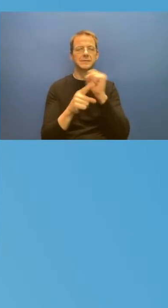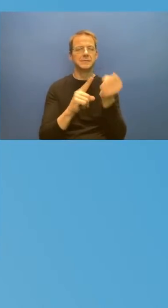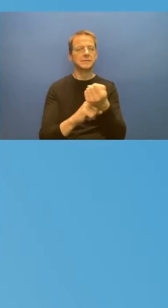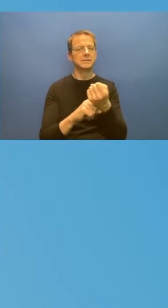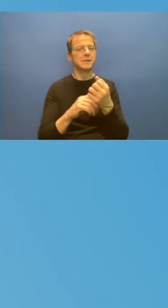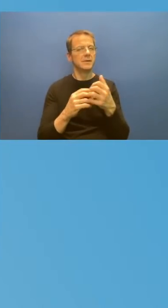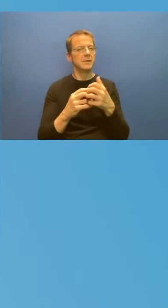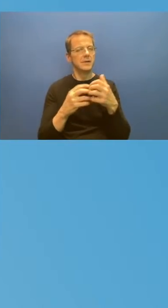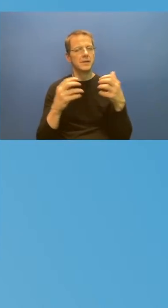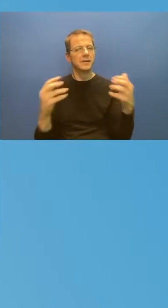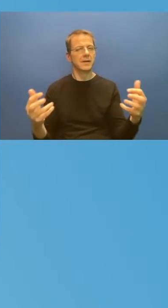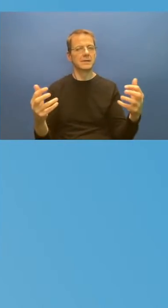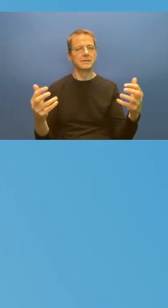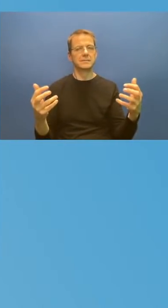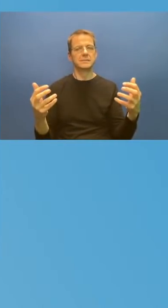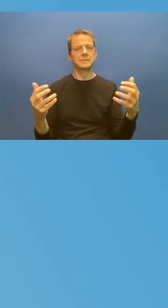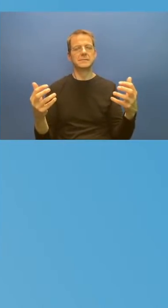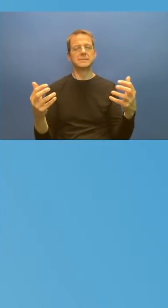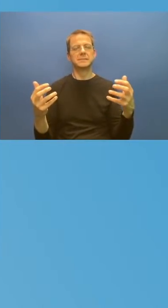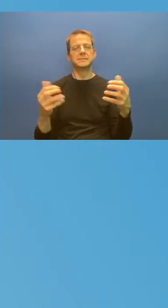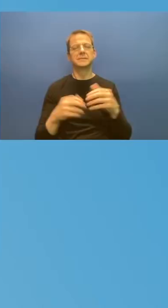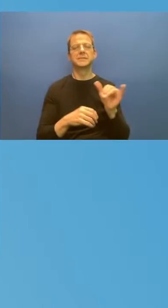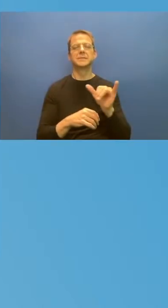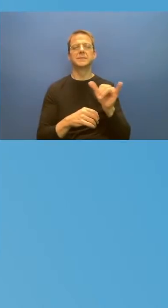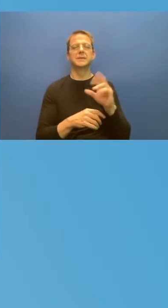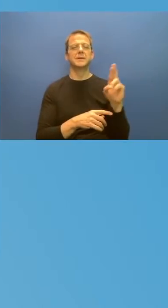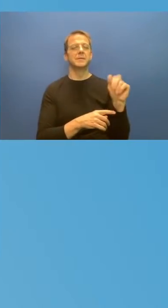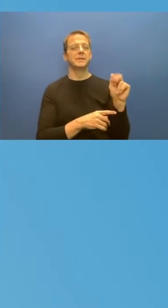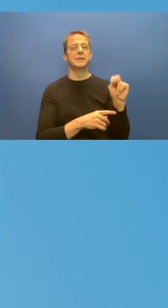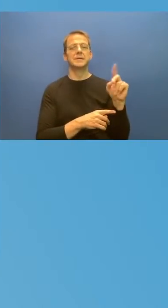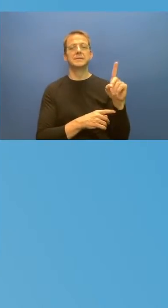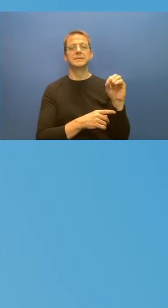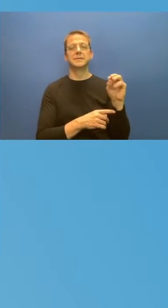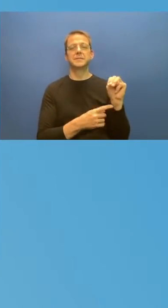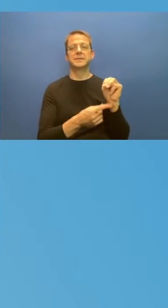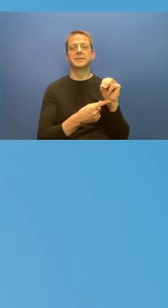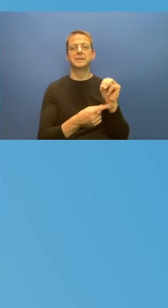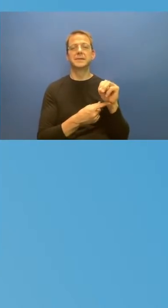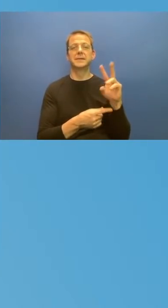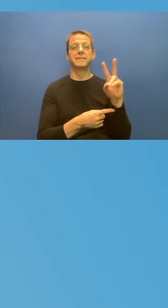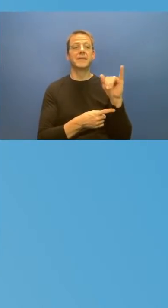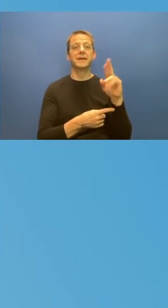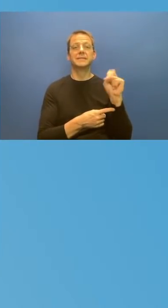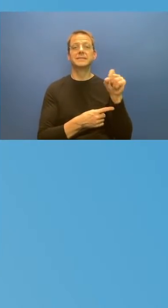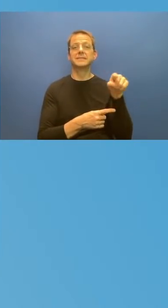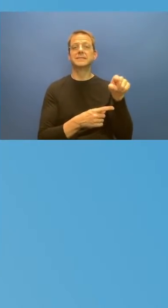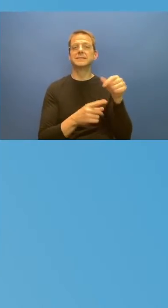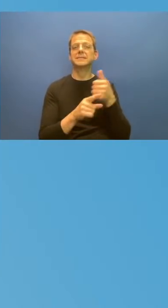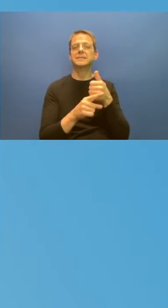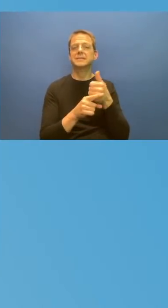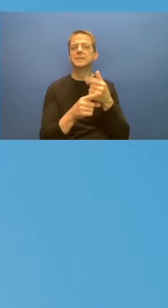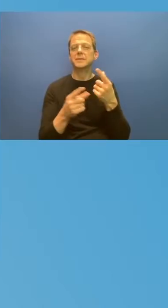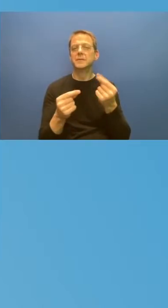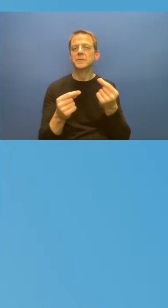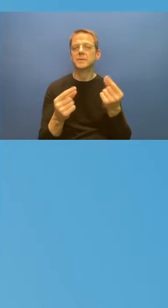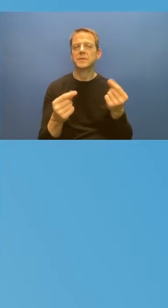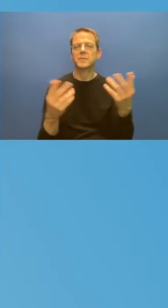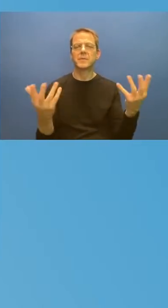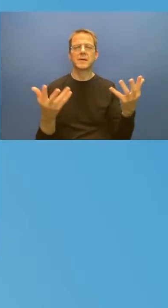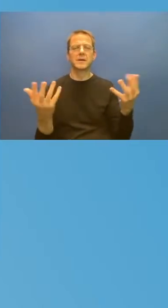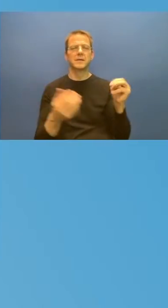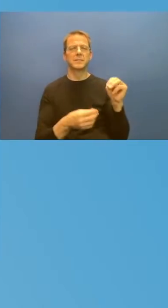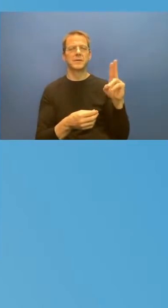actually doing and what mutations are taking hold within the virus.